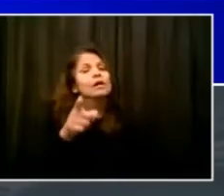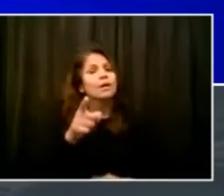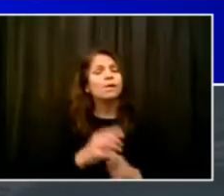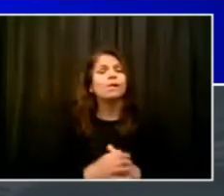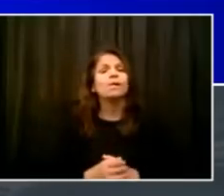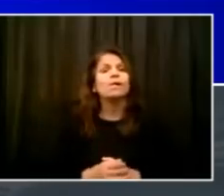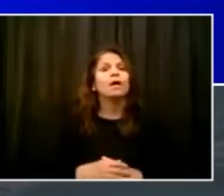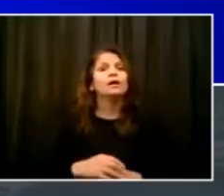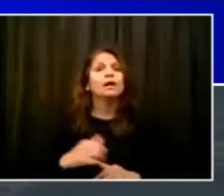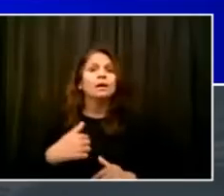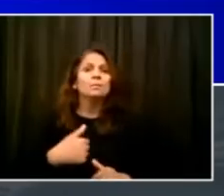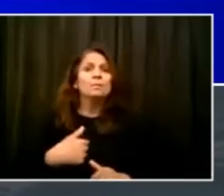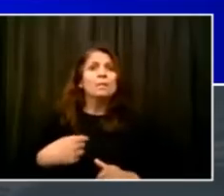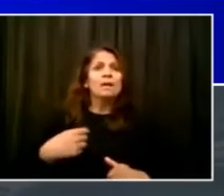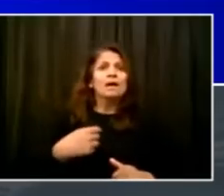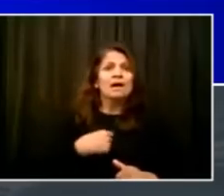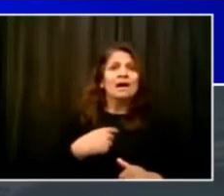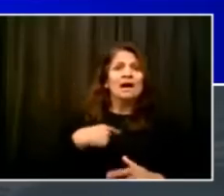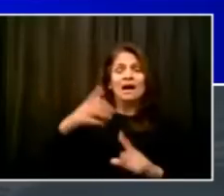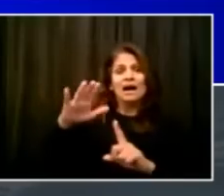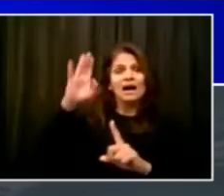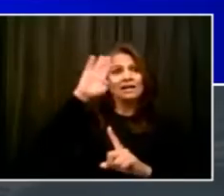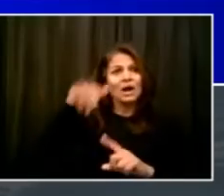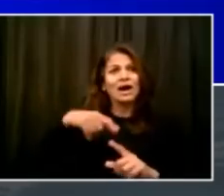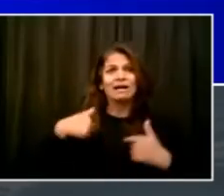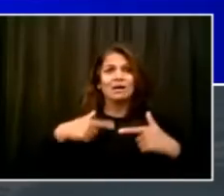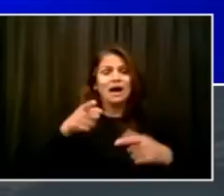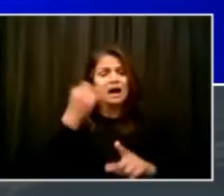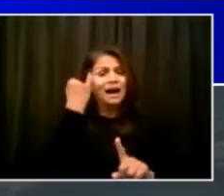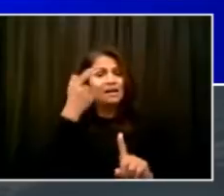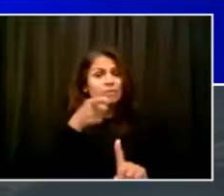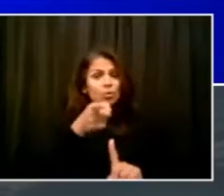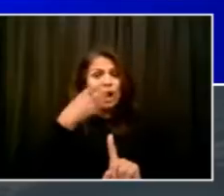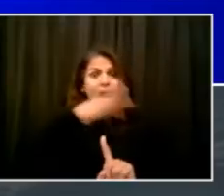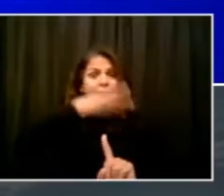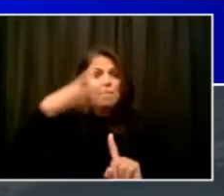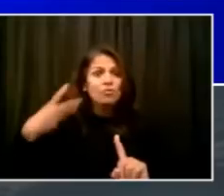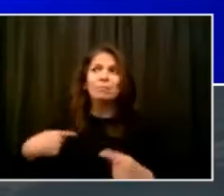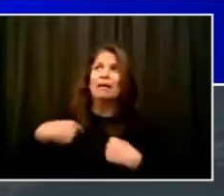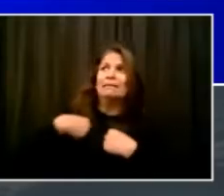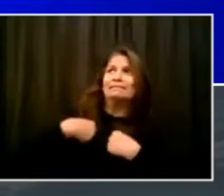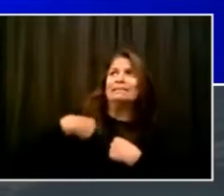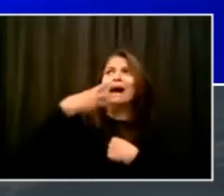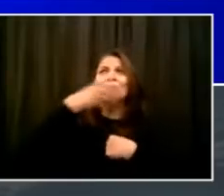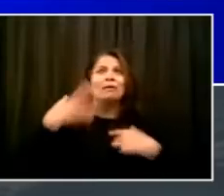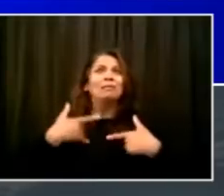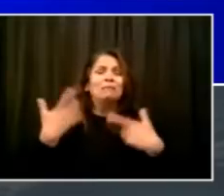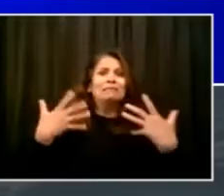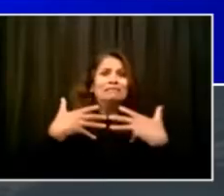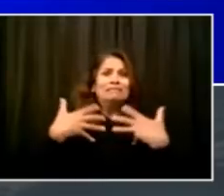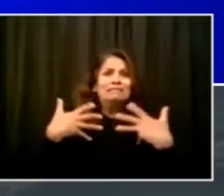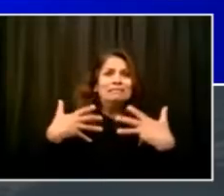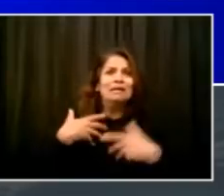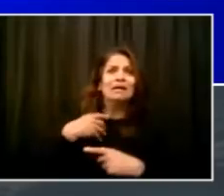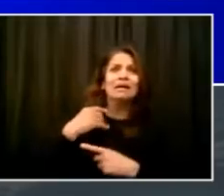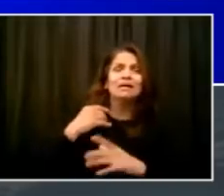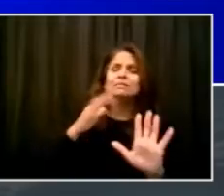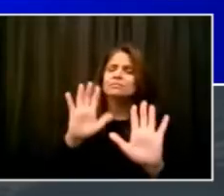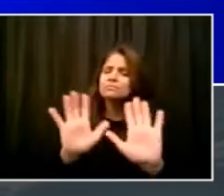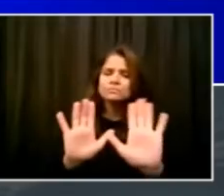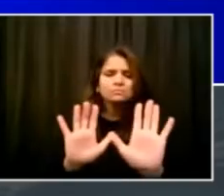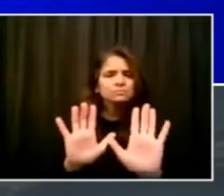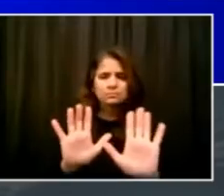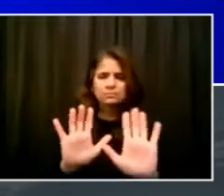citizenship question, no question about immigration status. All responses are totally confidential. So if you need